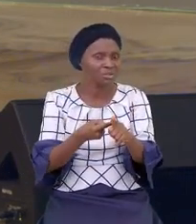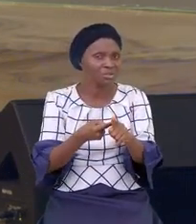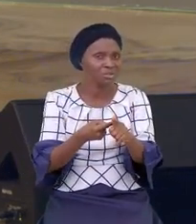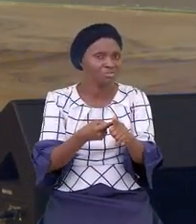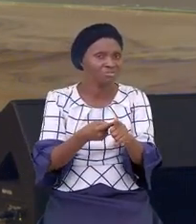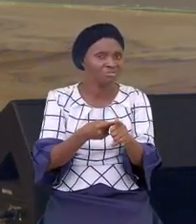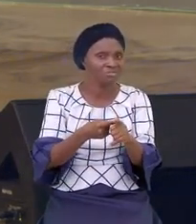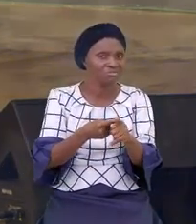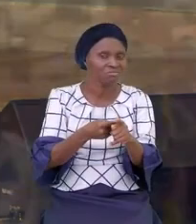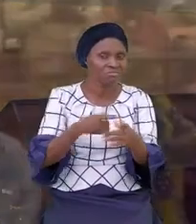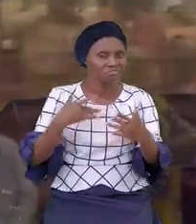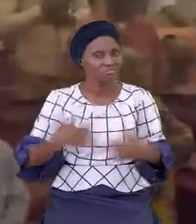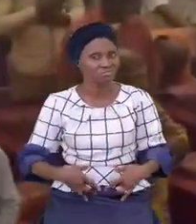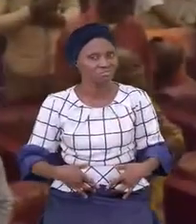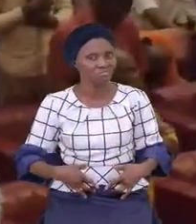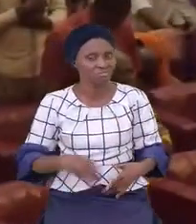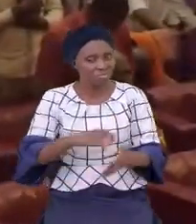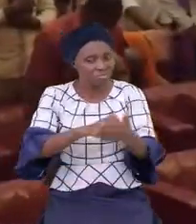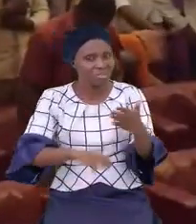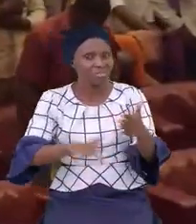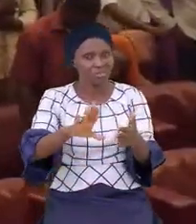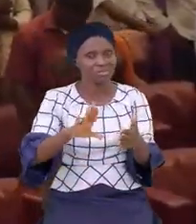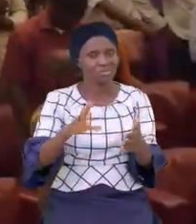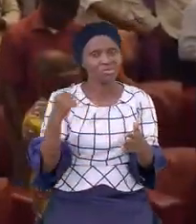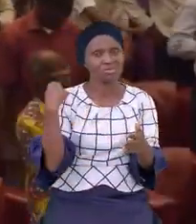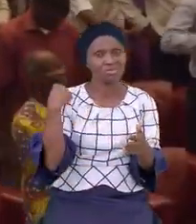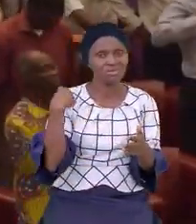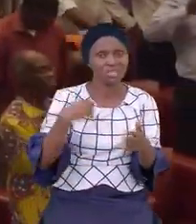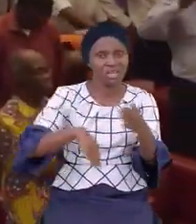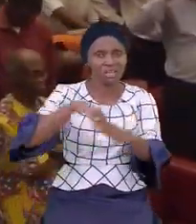Remove your shoulders from their yoke.